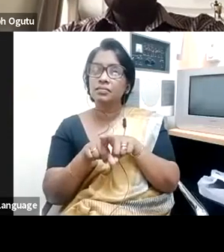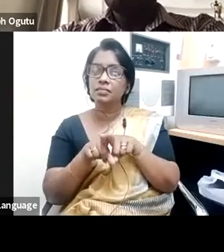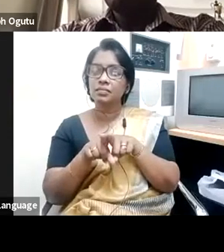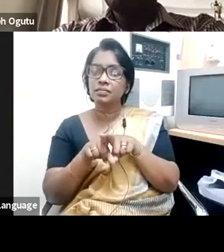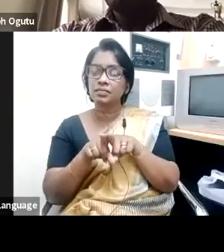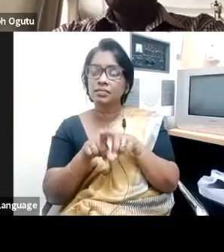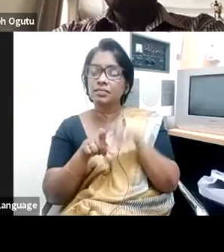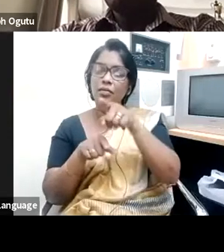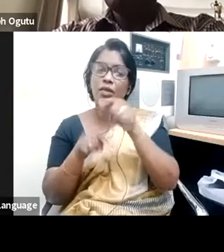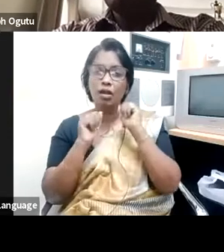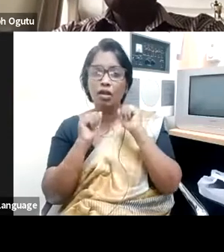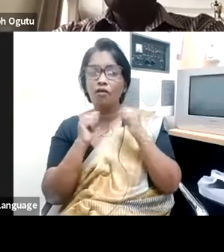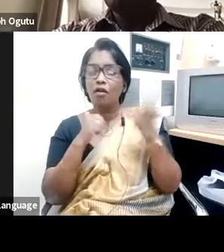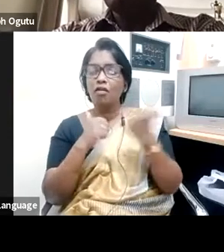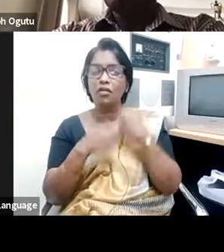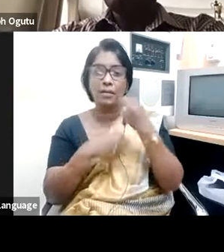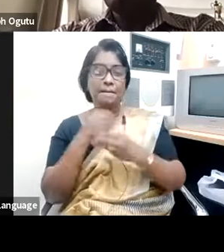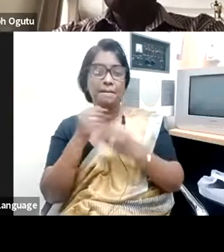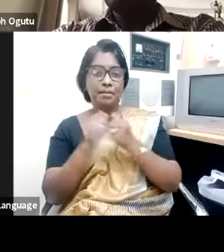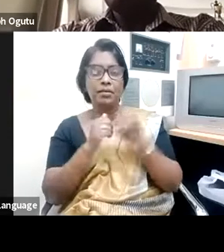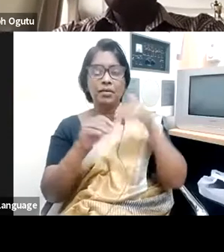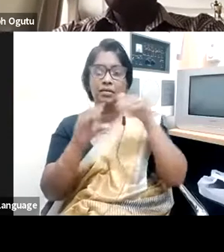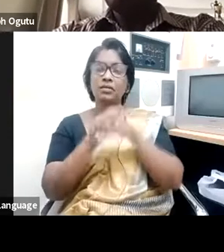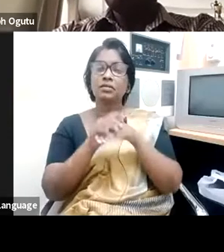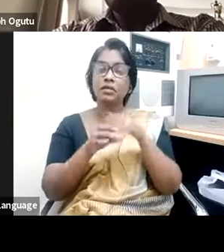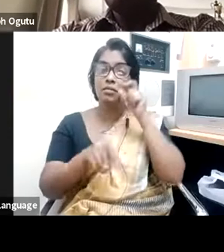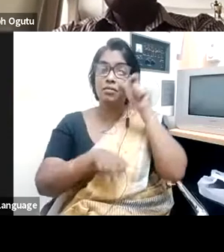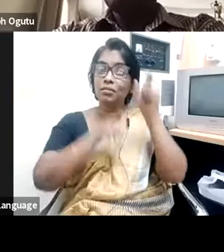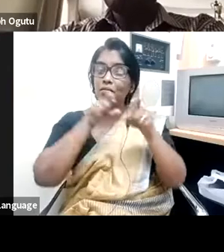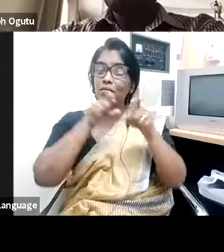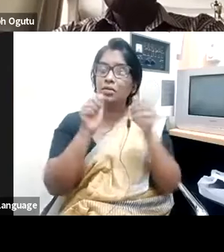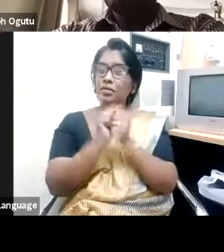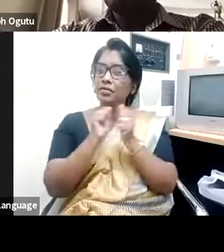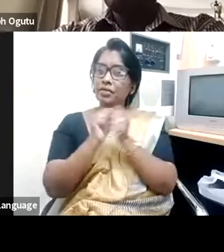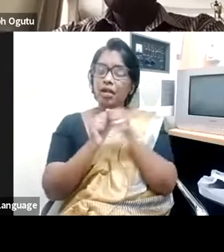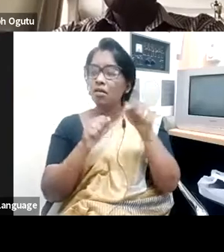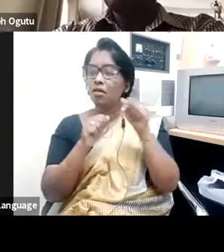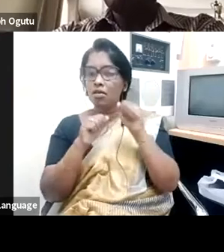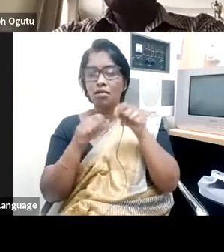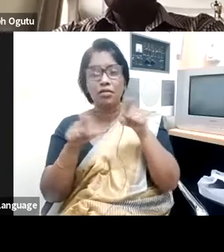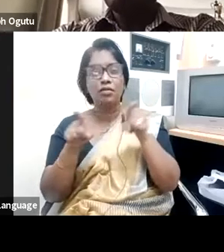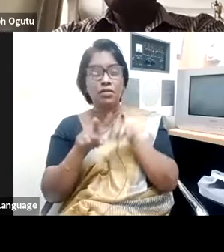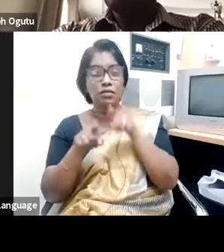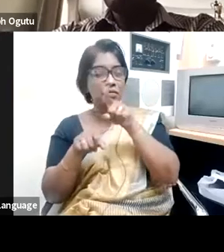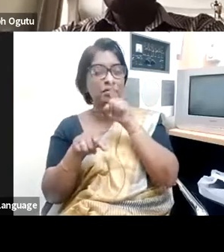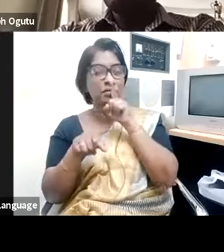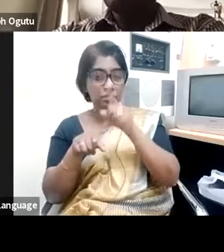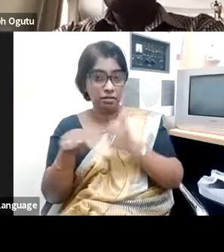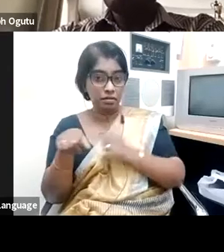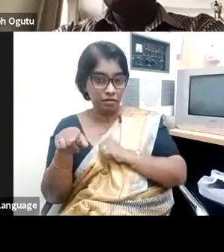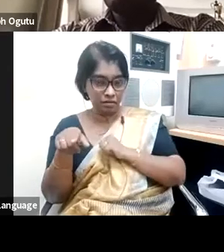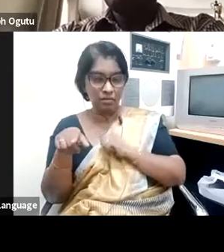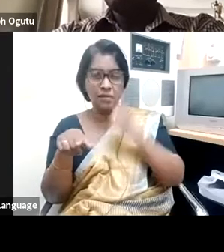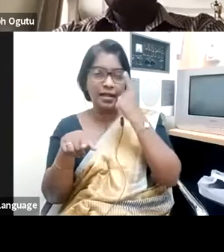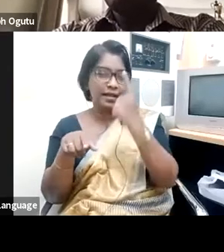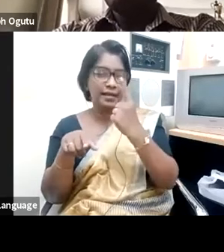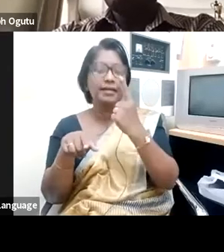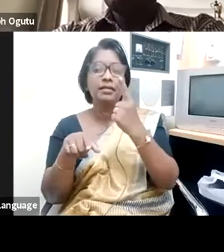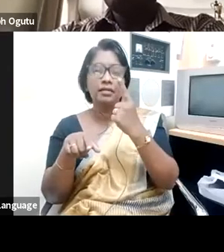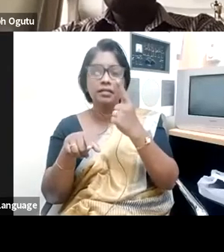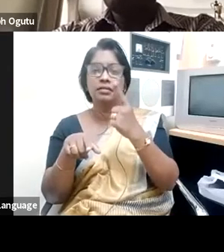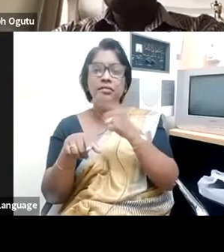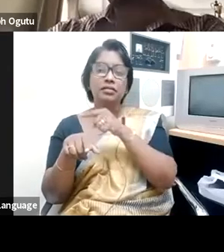private sector? What point you want to share to them saying, why should they foster innovation? Why should they take on innovation? Can I start with